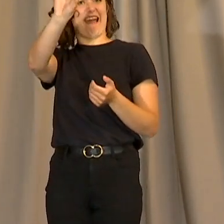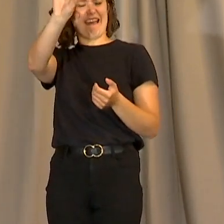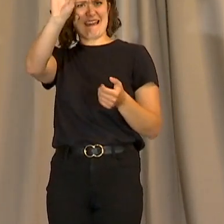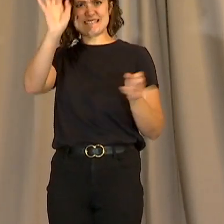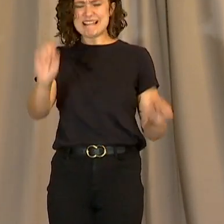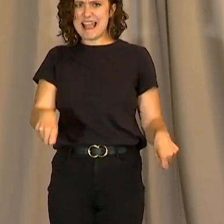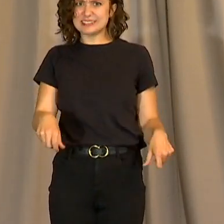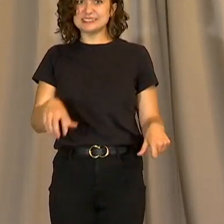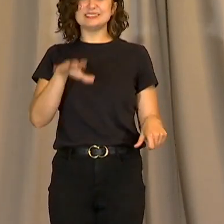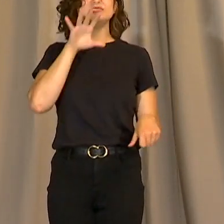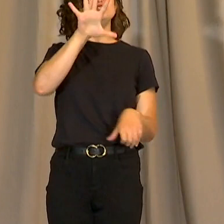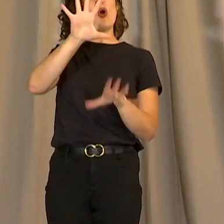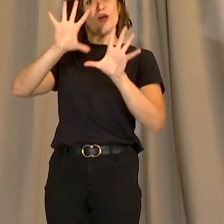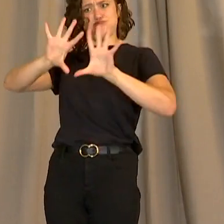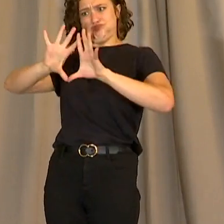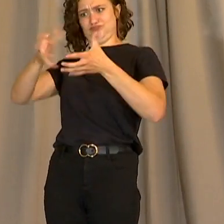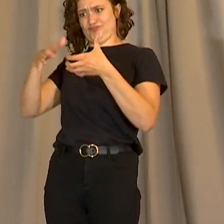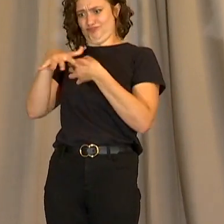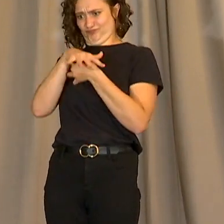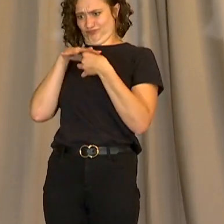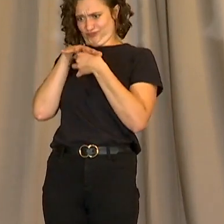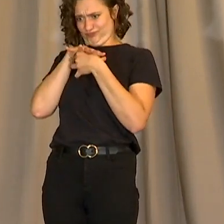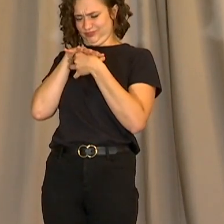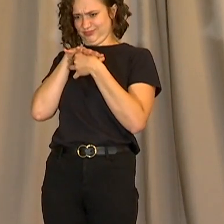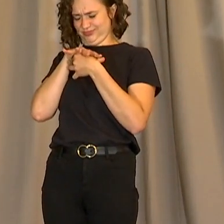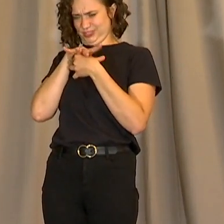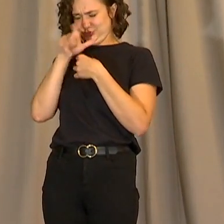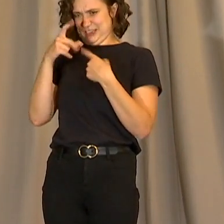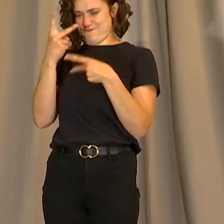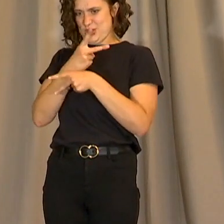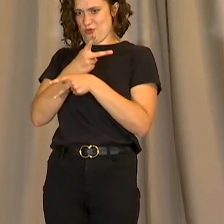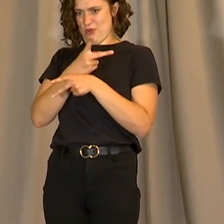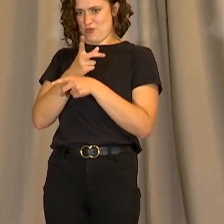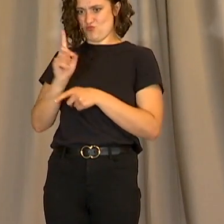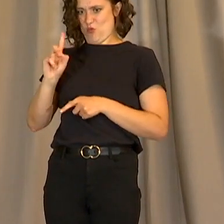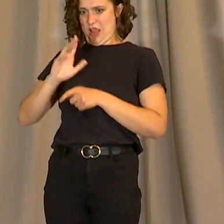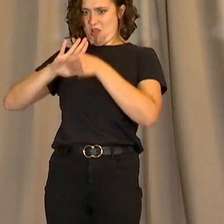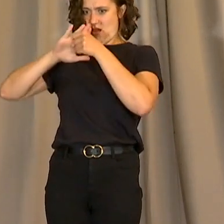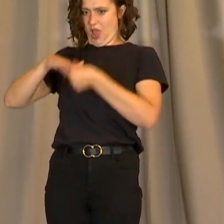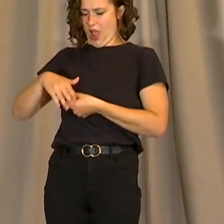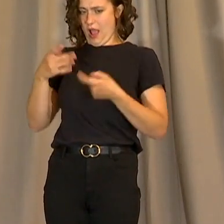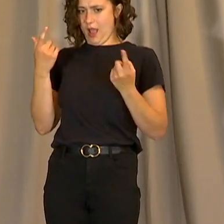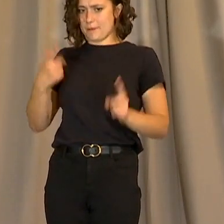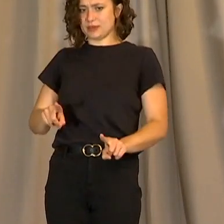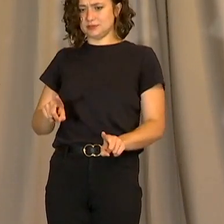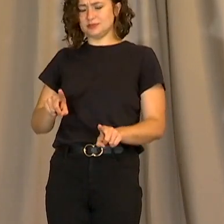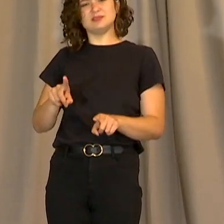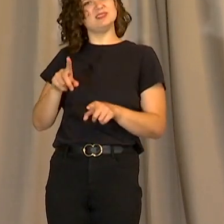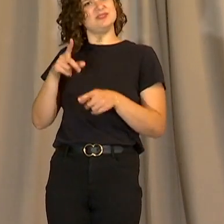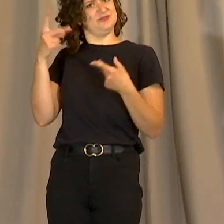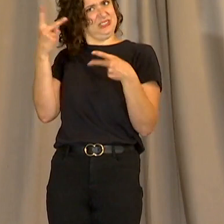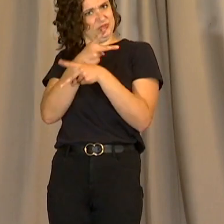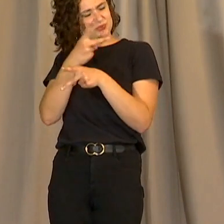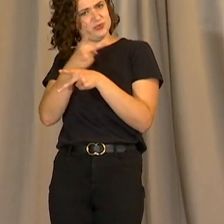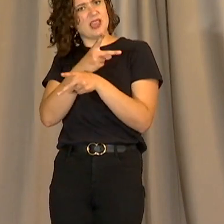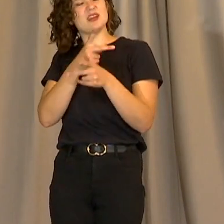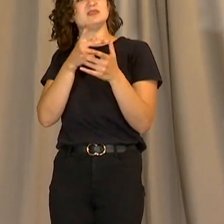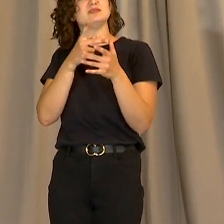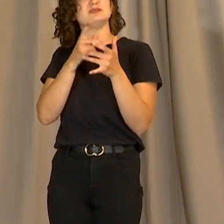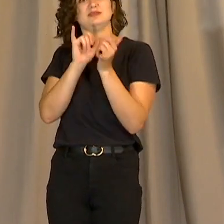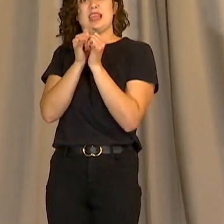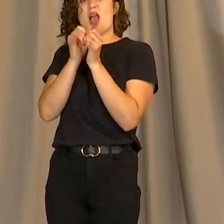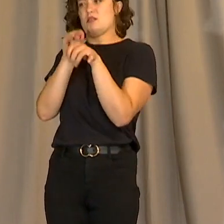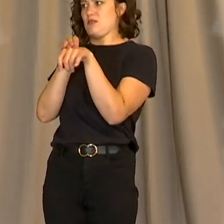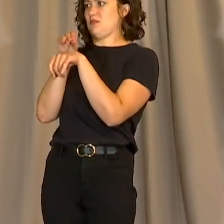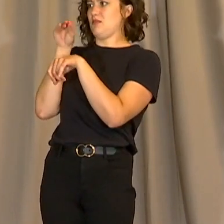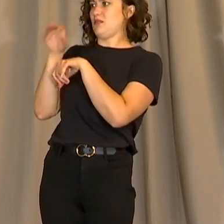your own sphere of influence, figure out those pressure points. The pain points where people are suffering, where people